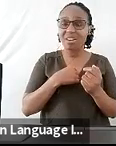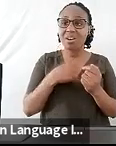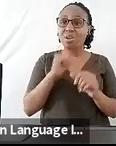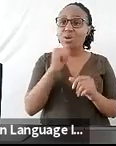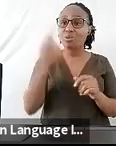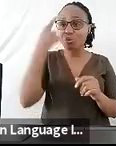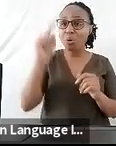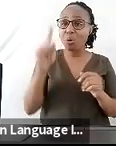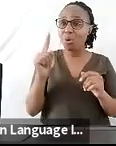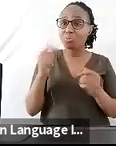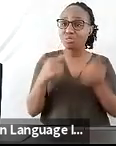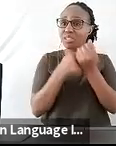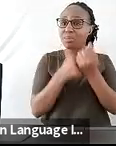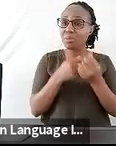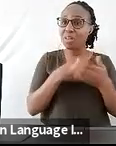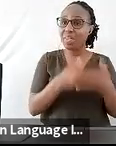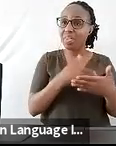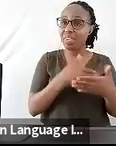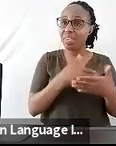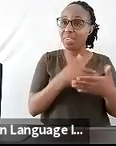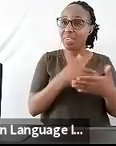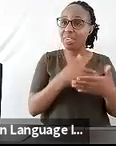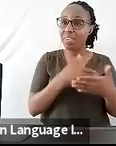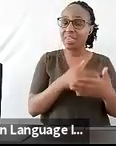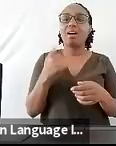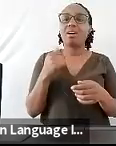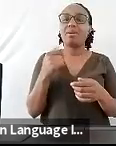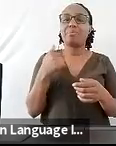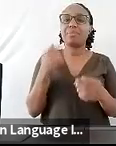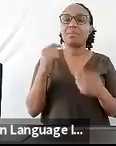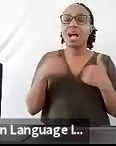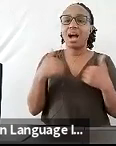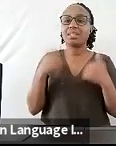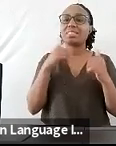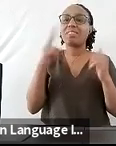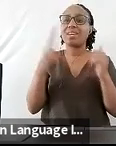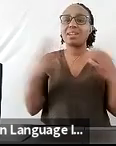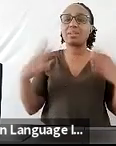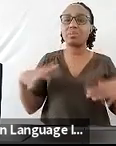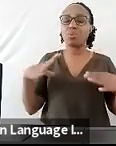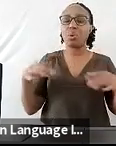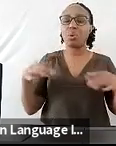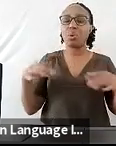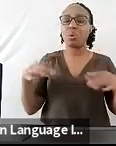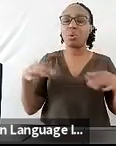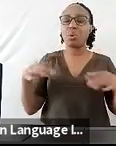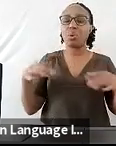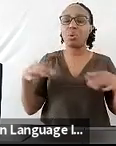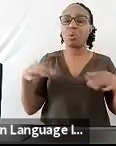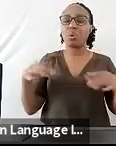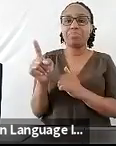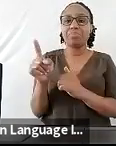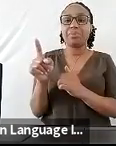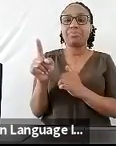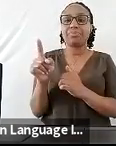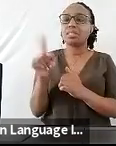couchsurfed, he had like maybe 700 people who had stayed with him according to like couchsurfing ranking. Yeah. He said I was the first African, this was in Bobo-Dioulasso,